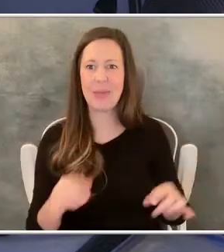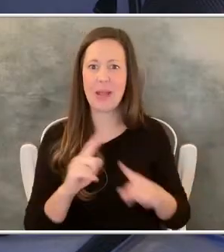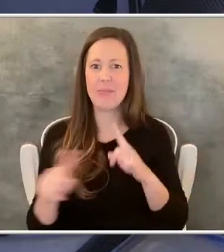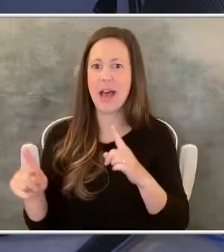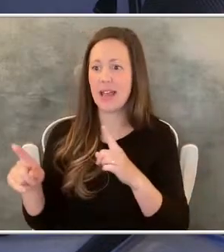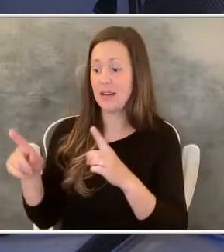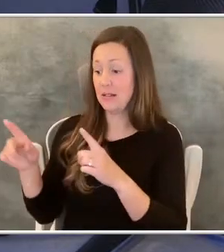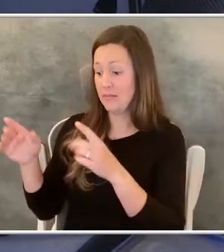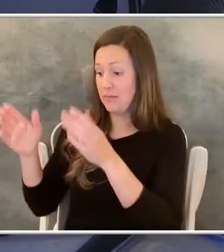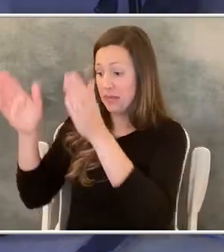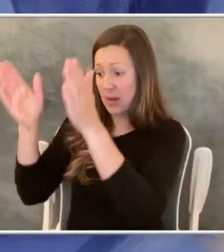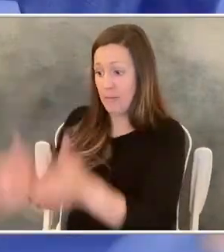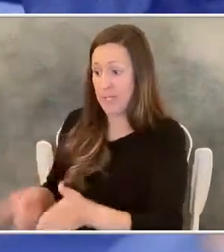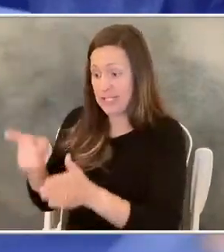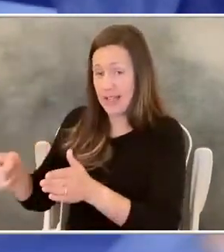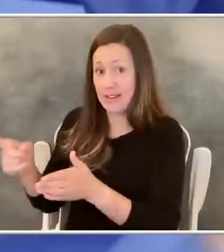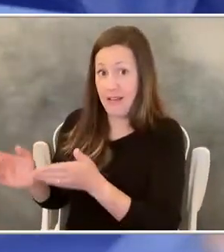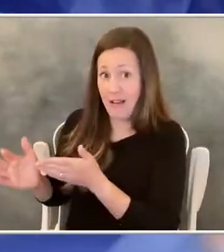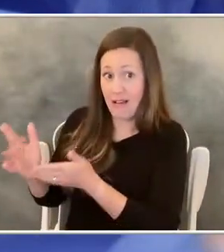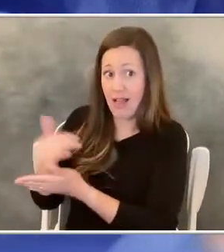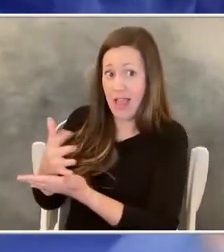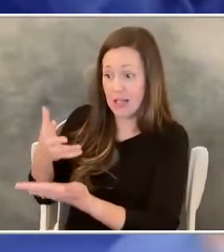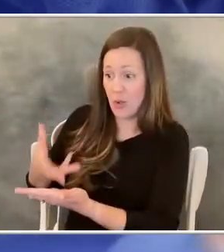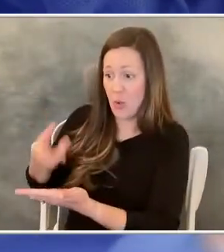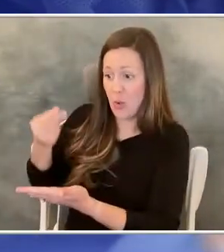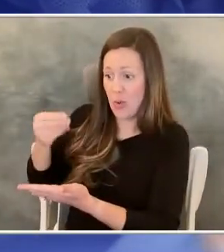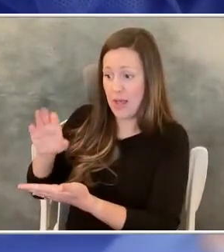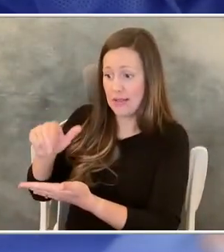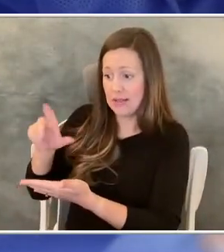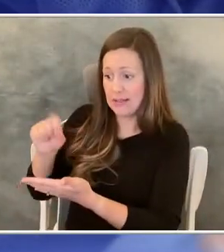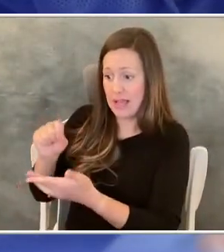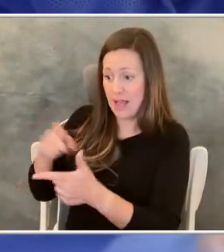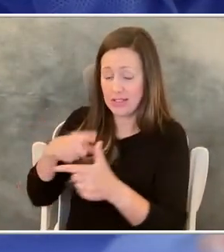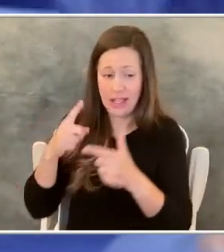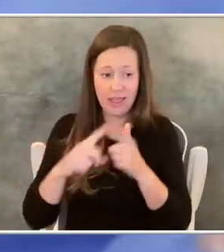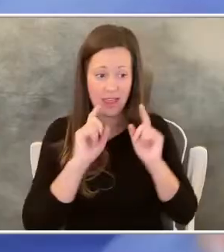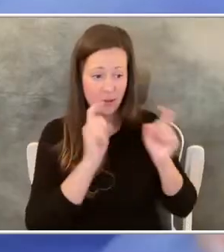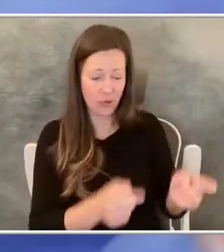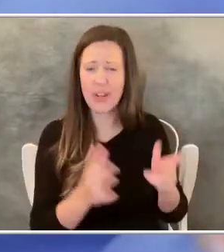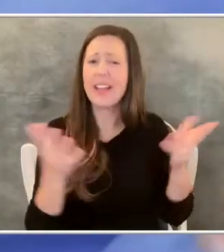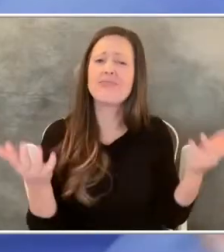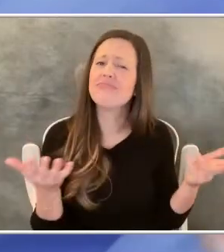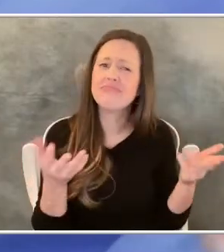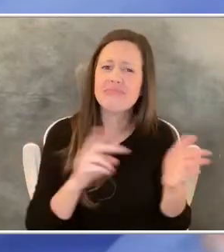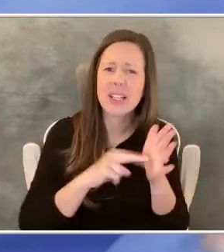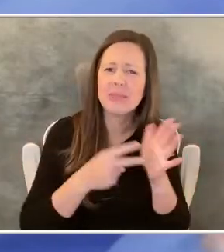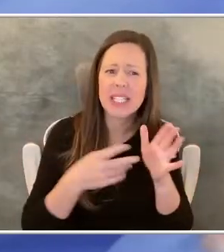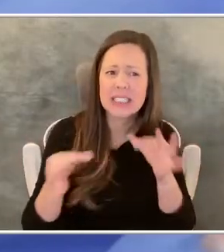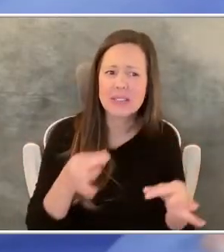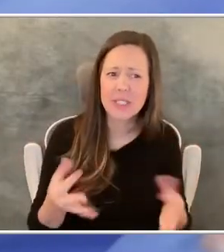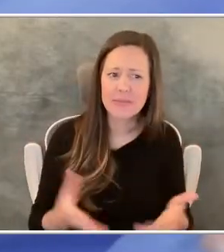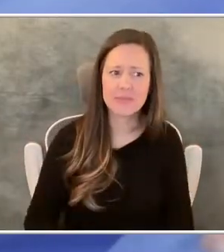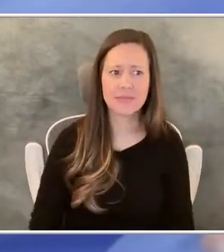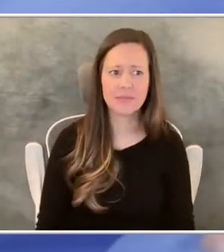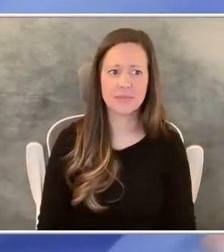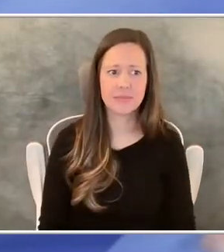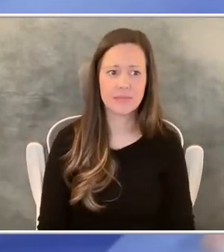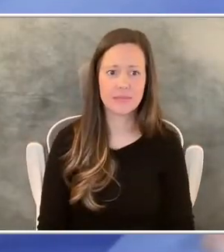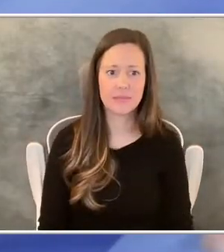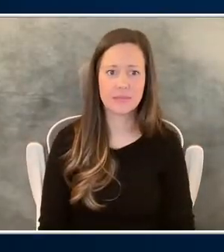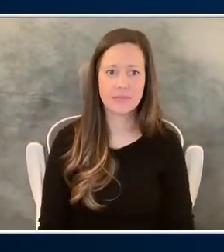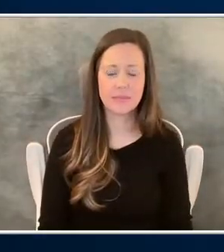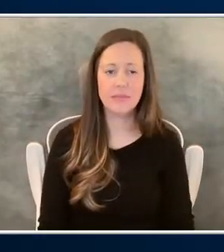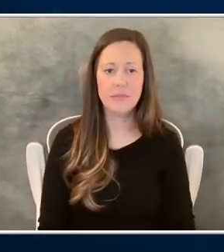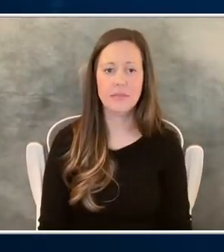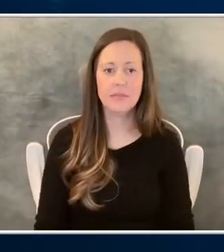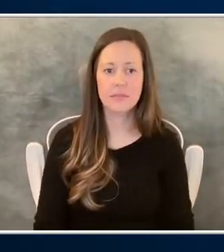donor. What are we seeing, and kind of explain how it works from the donor to the recipient? Yes, so